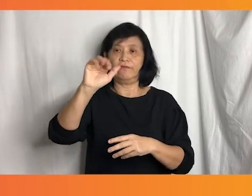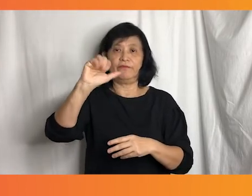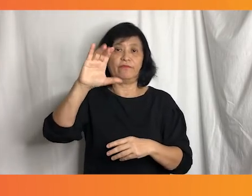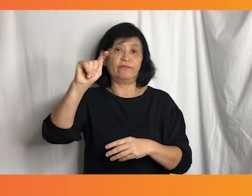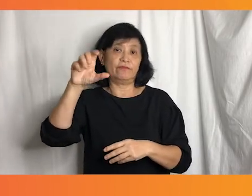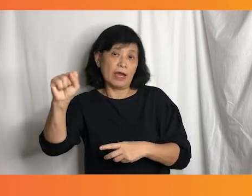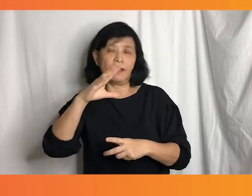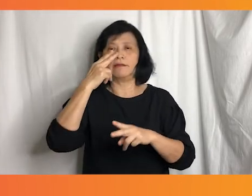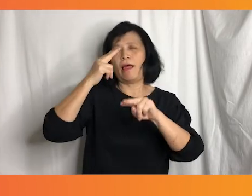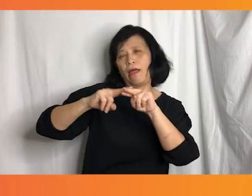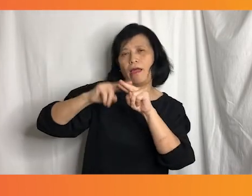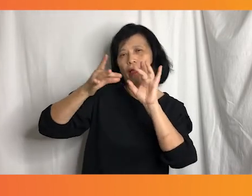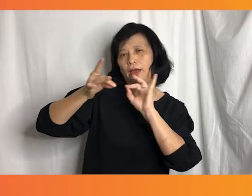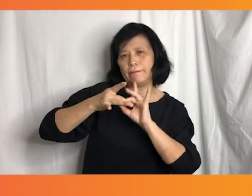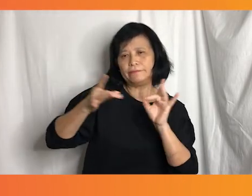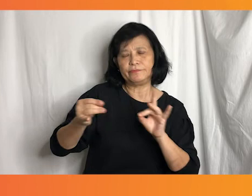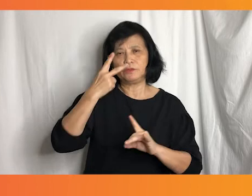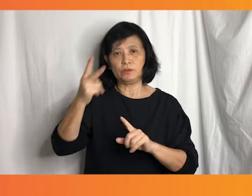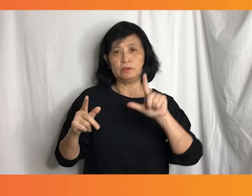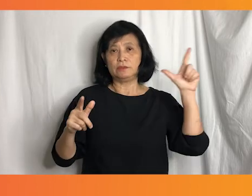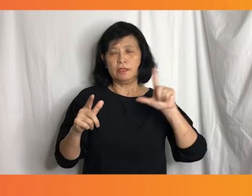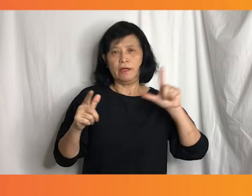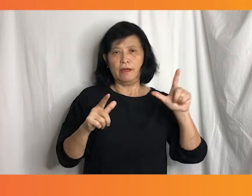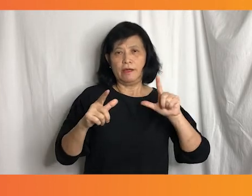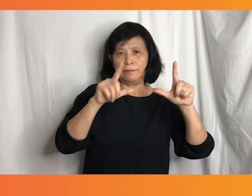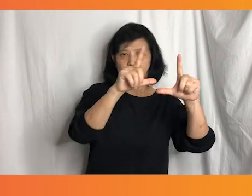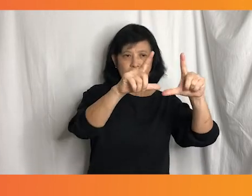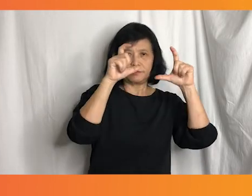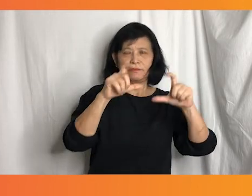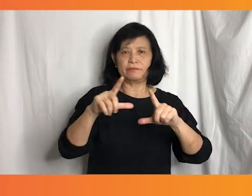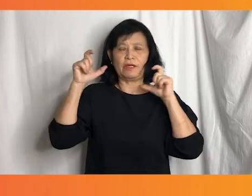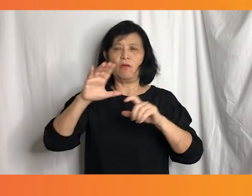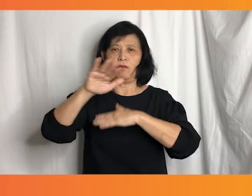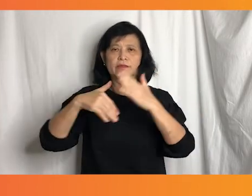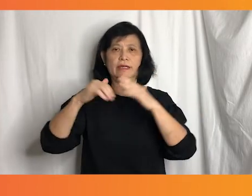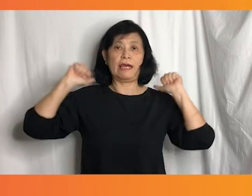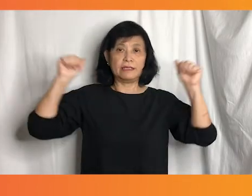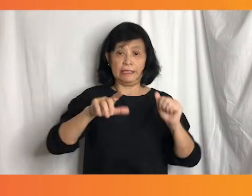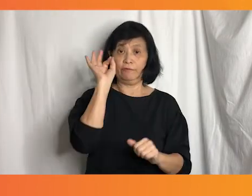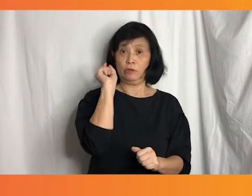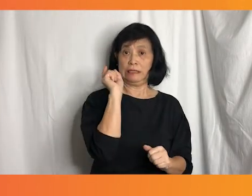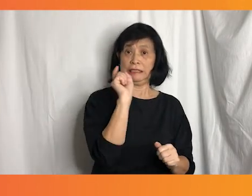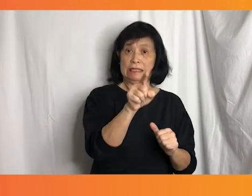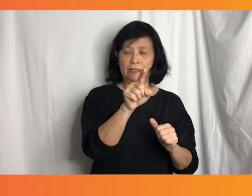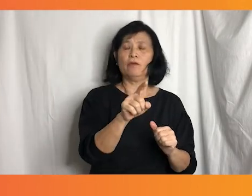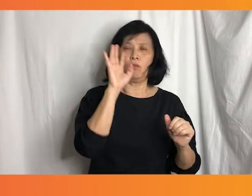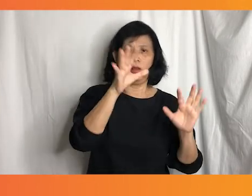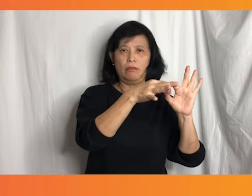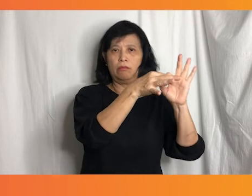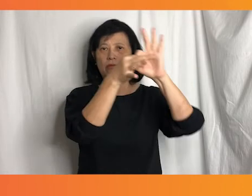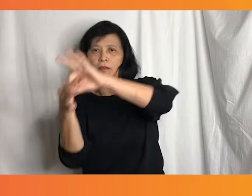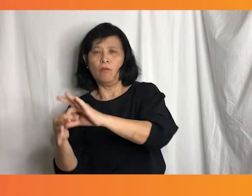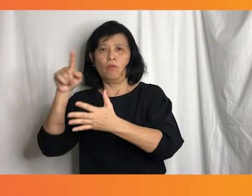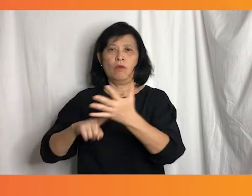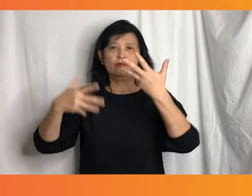if you see the pictures on the left side, all the print screens of the athletes. So if you click onto that, it will lead